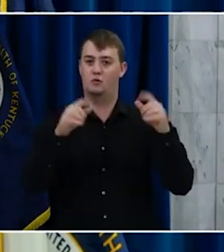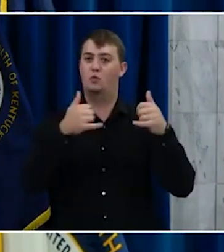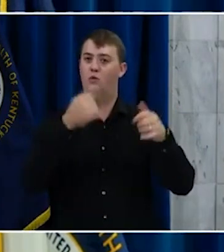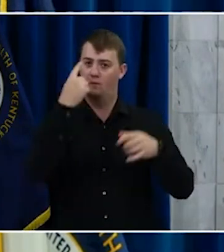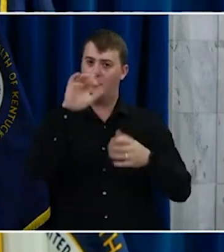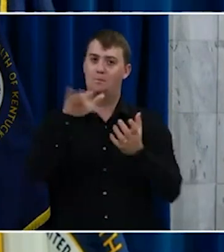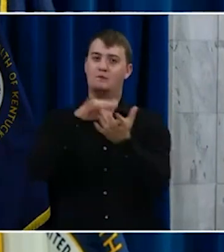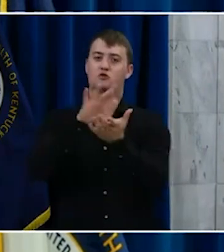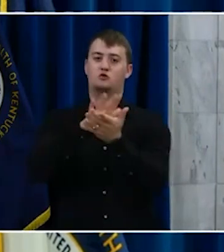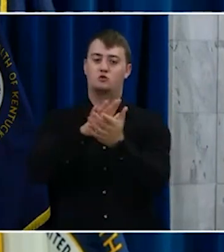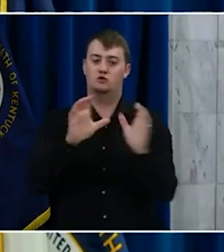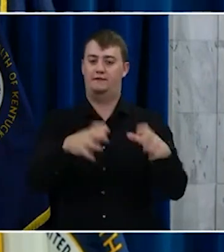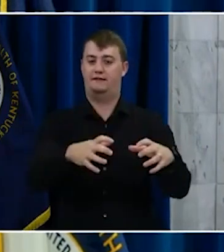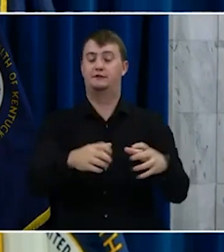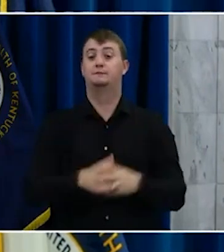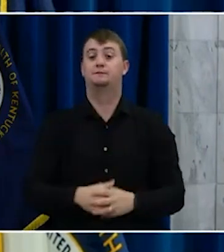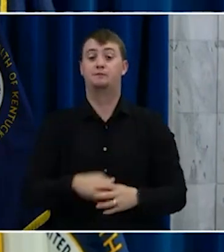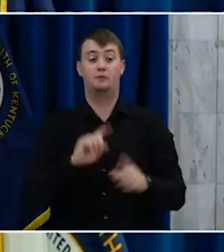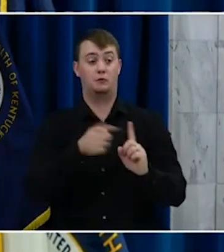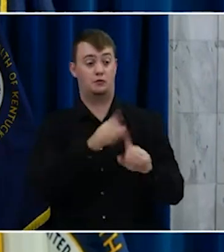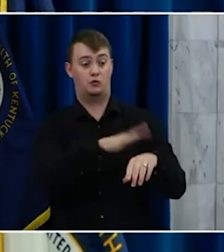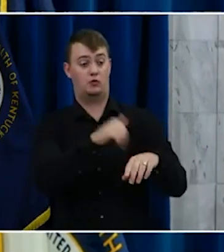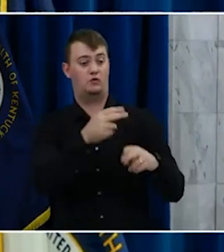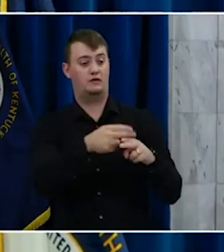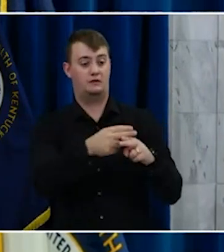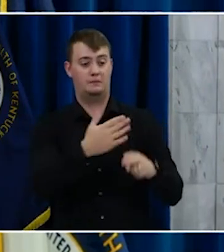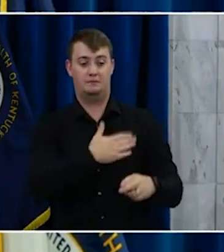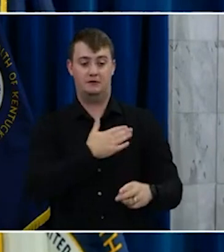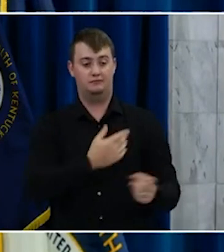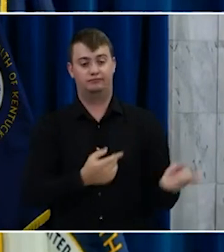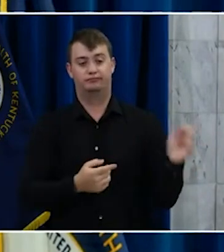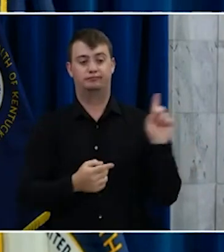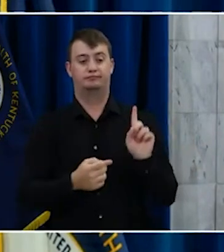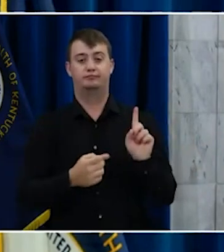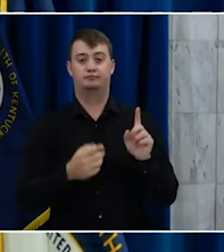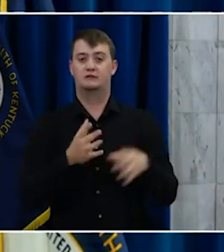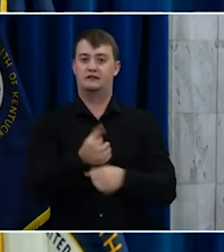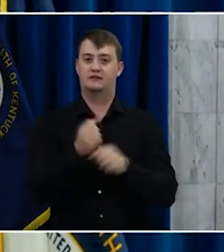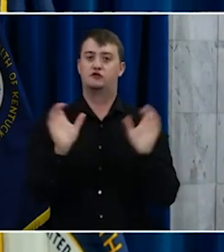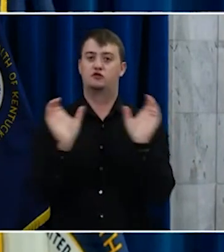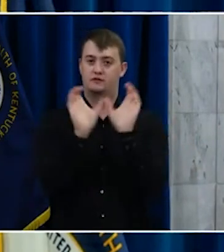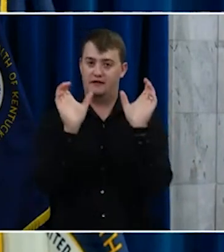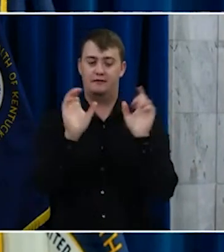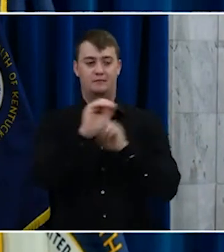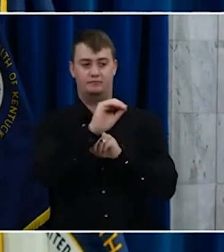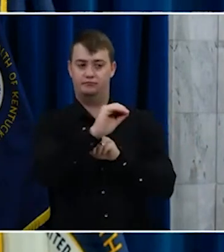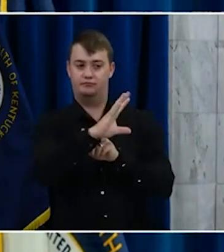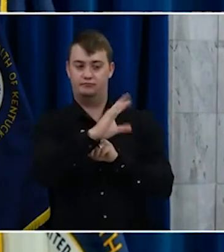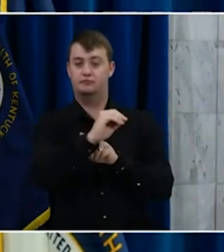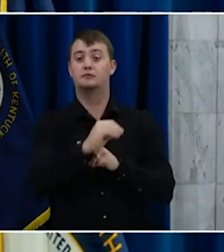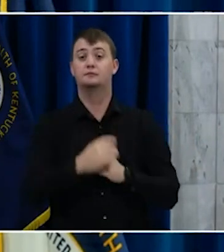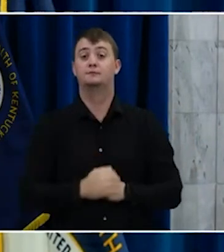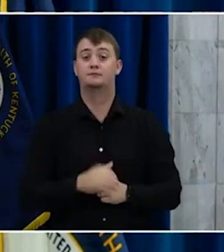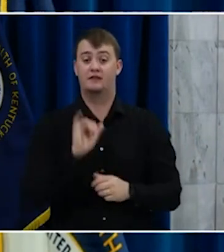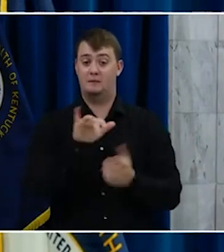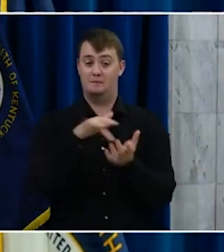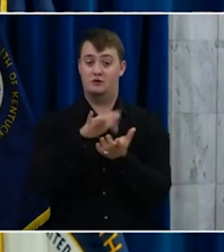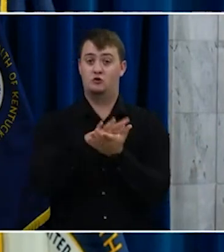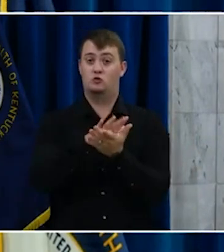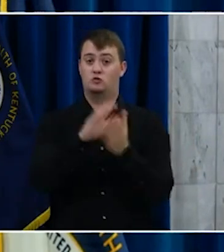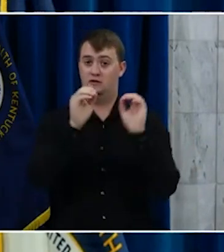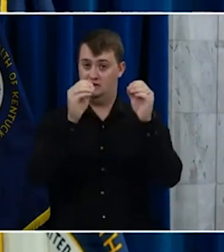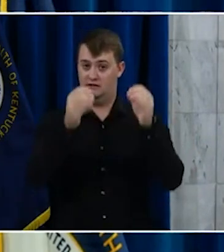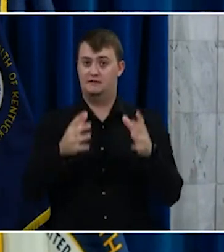Middle School Division. As I call your name, please join us up front to receive your certificate and photograph. These middle school teachers